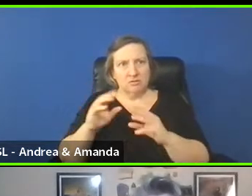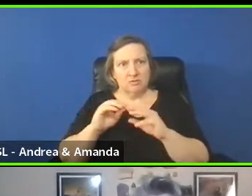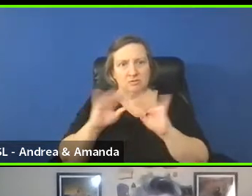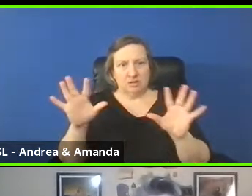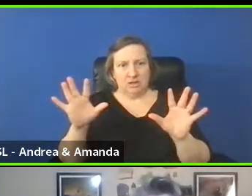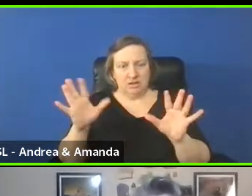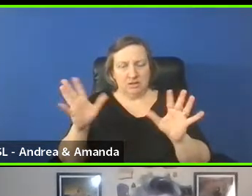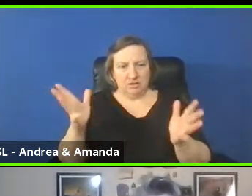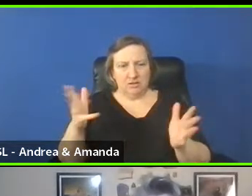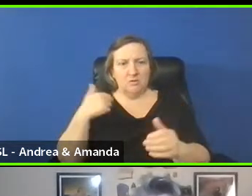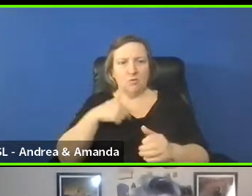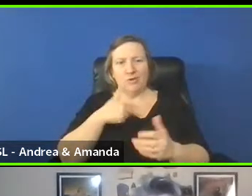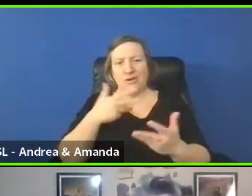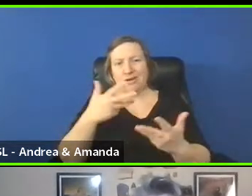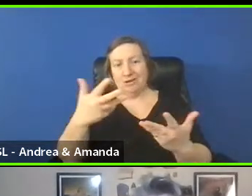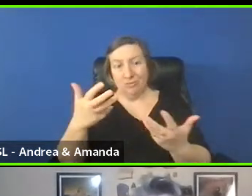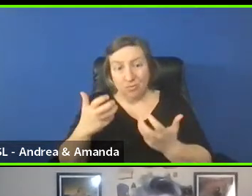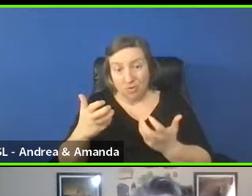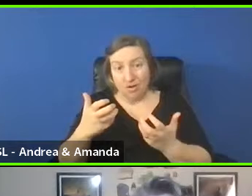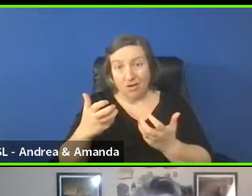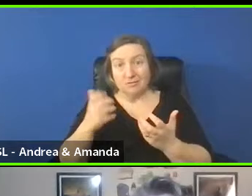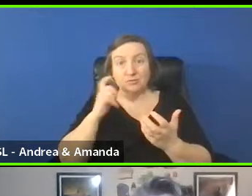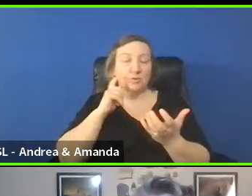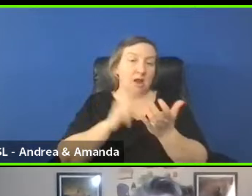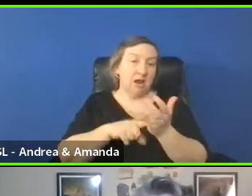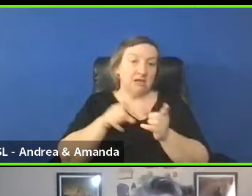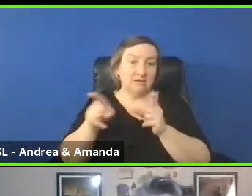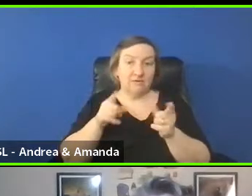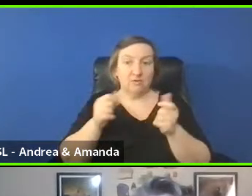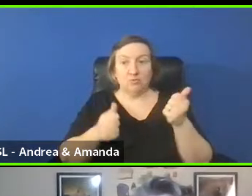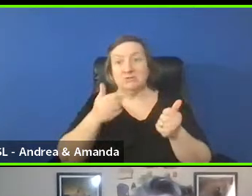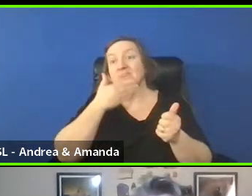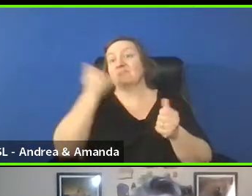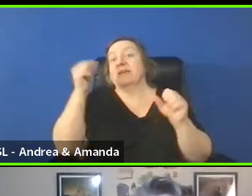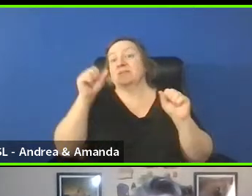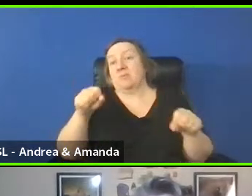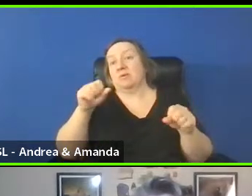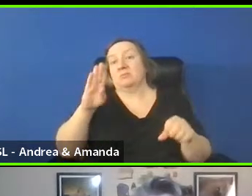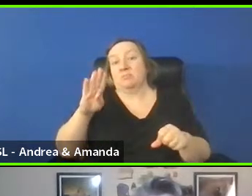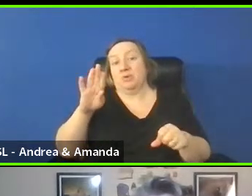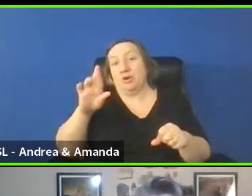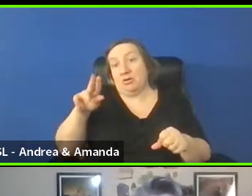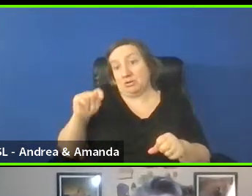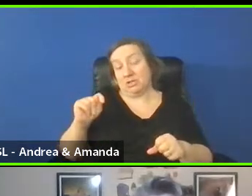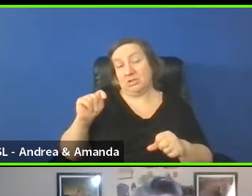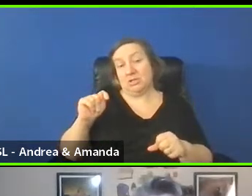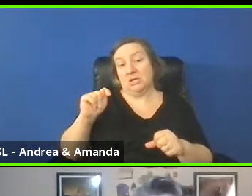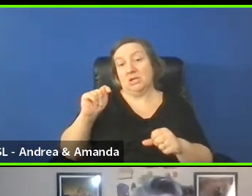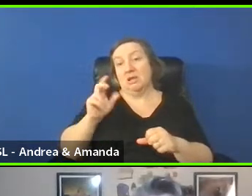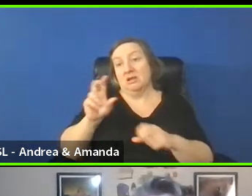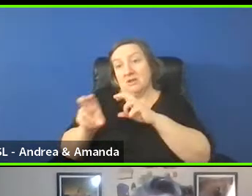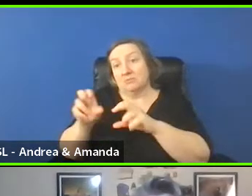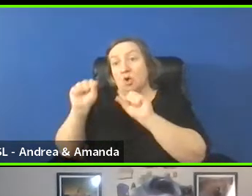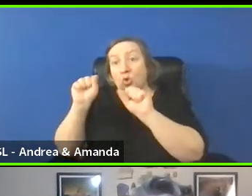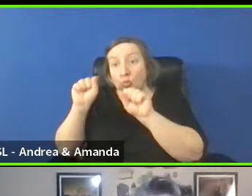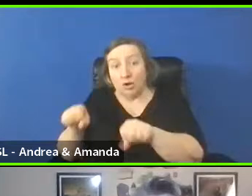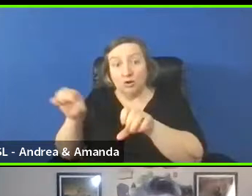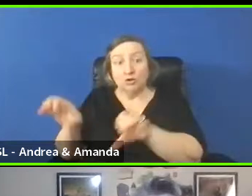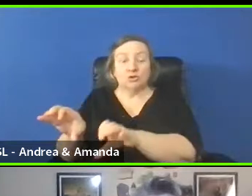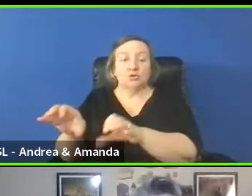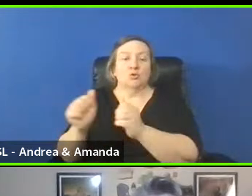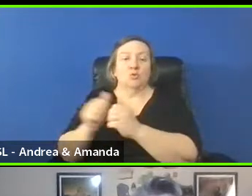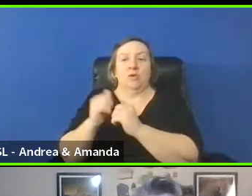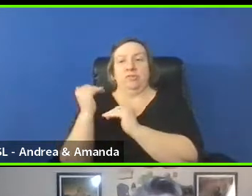clear that we wanted to identify the best possible BRT investments that could be made given